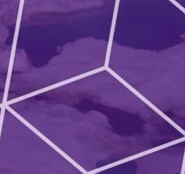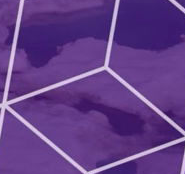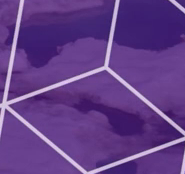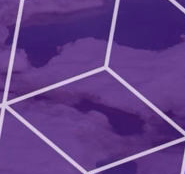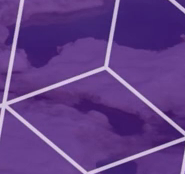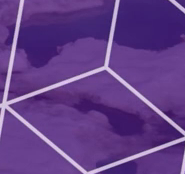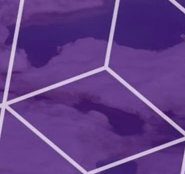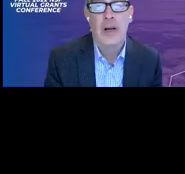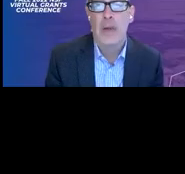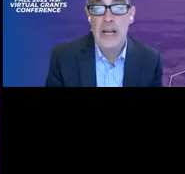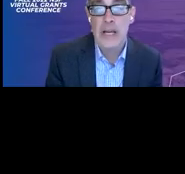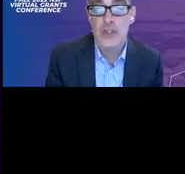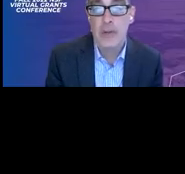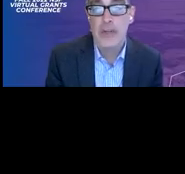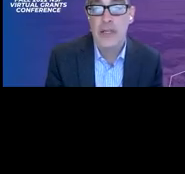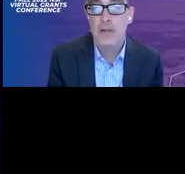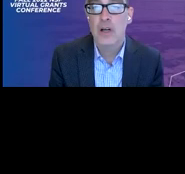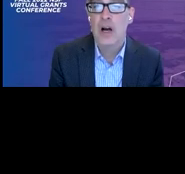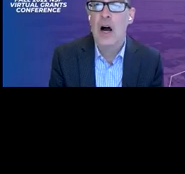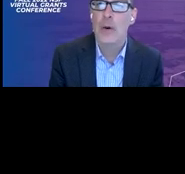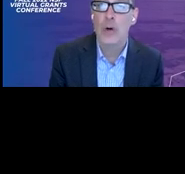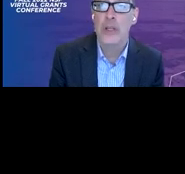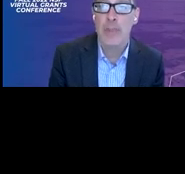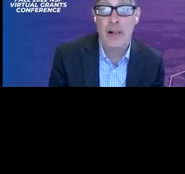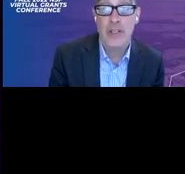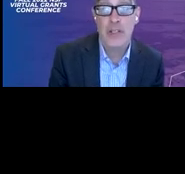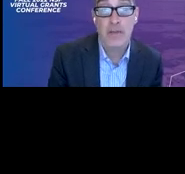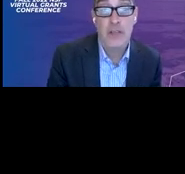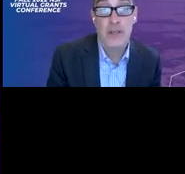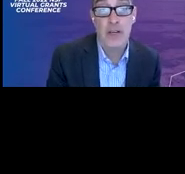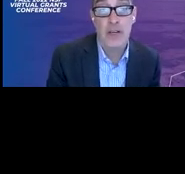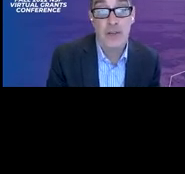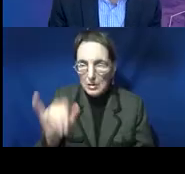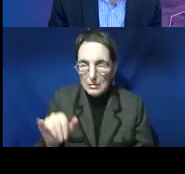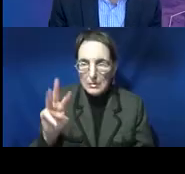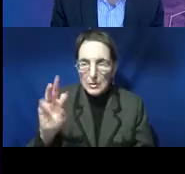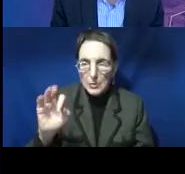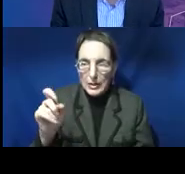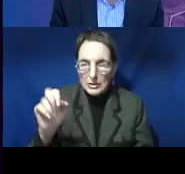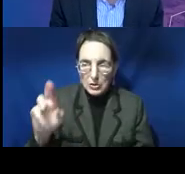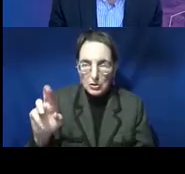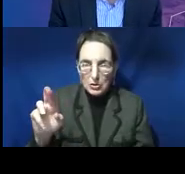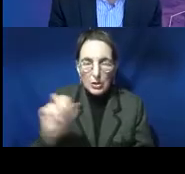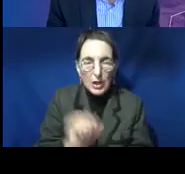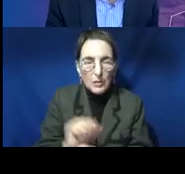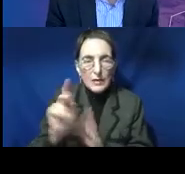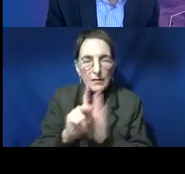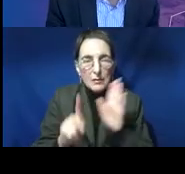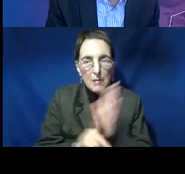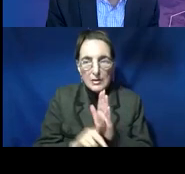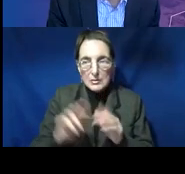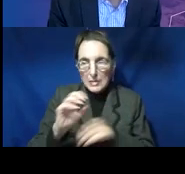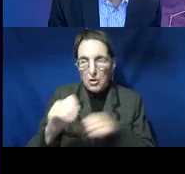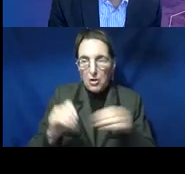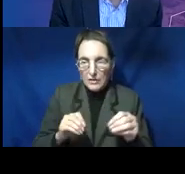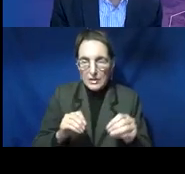Hello, everyone, and welcome. My name is Jeremy Leffler. I work in the policy office at the National Science Foundation, and it's my